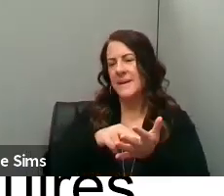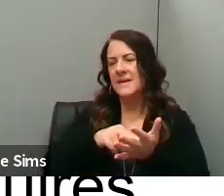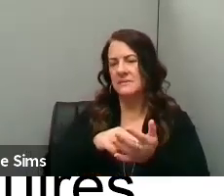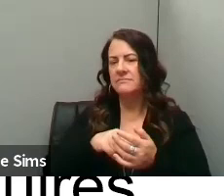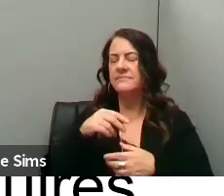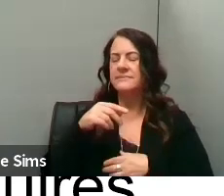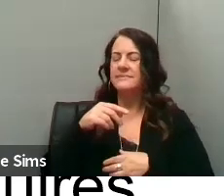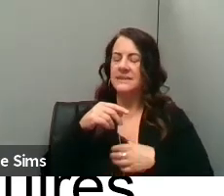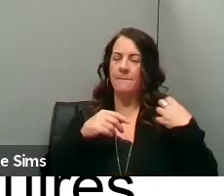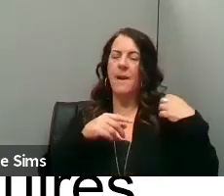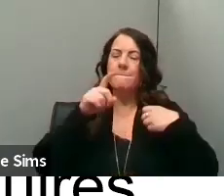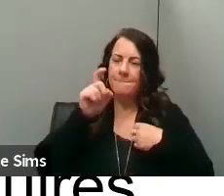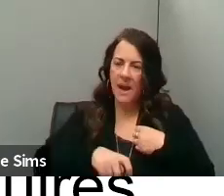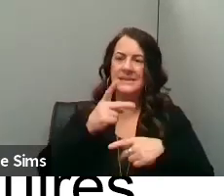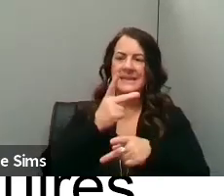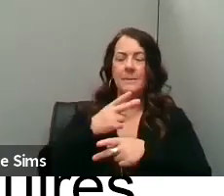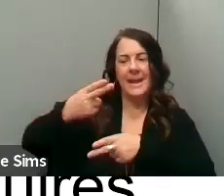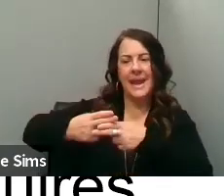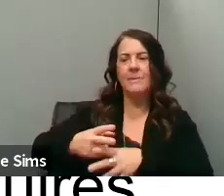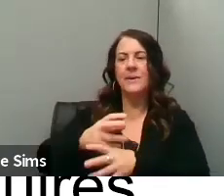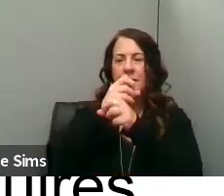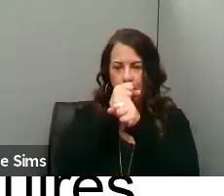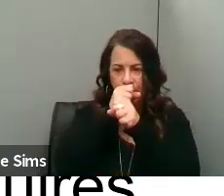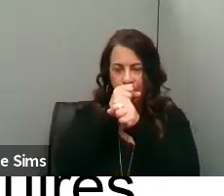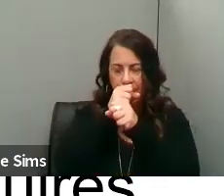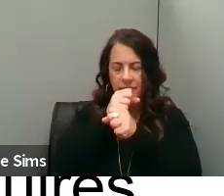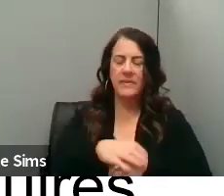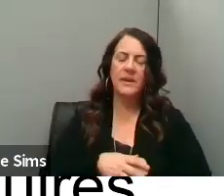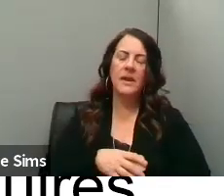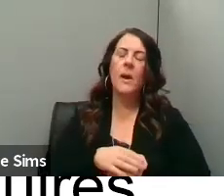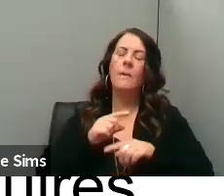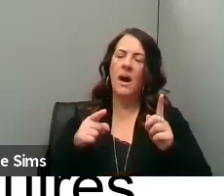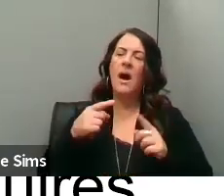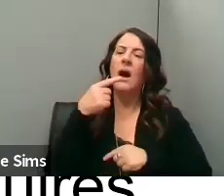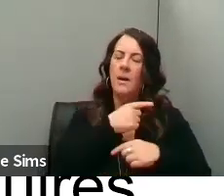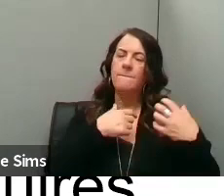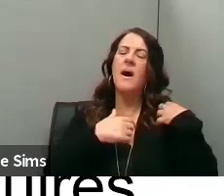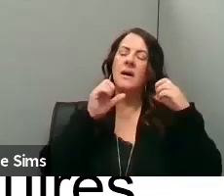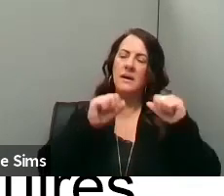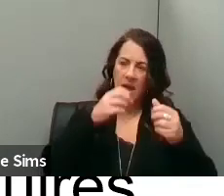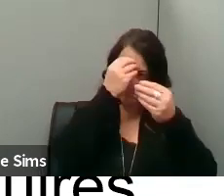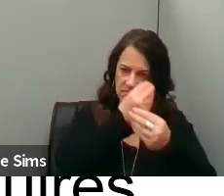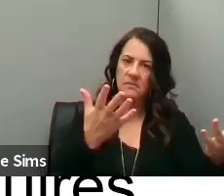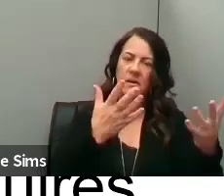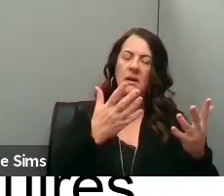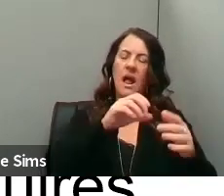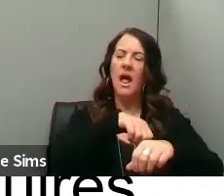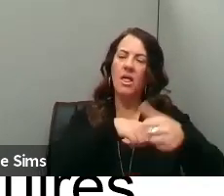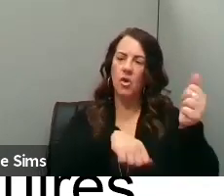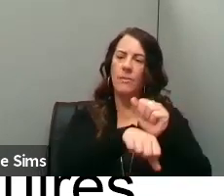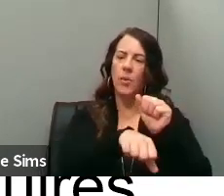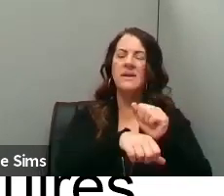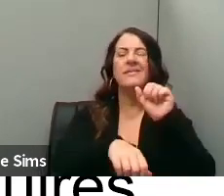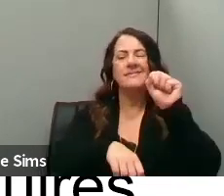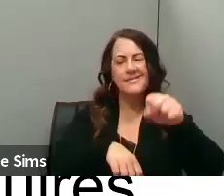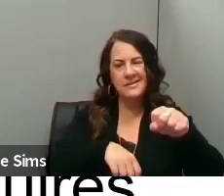He has to keep that information confidential, but he can let the employees know so that they